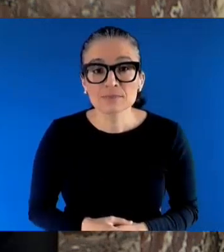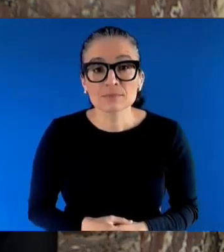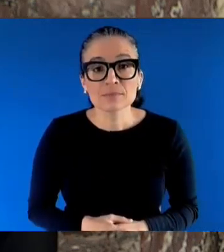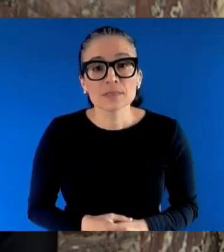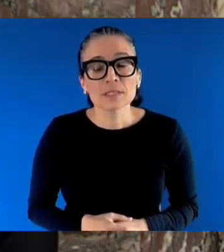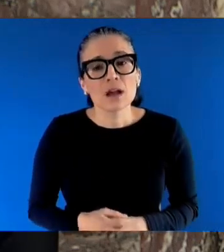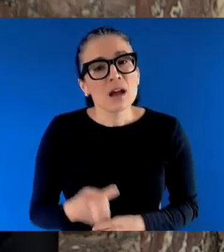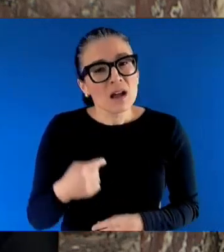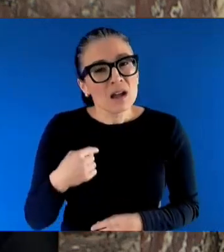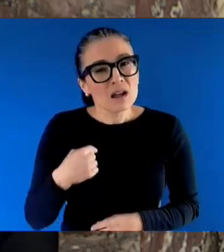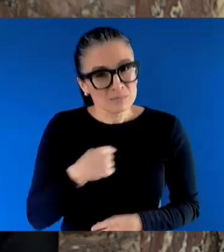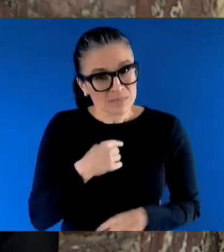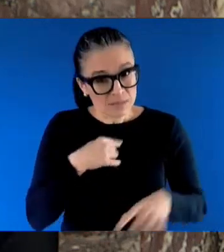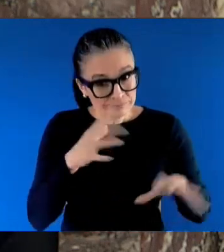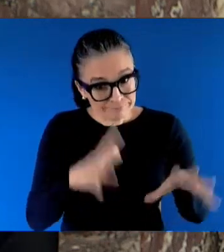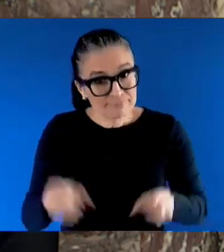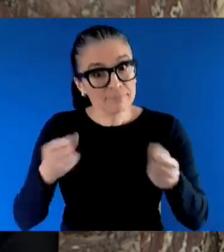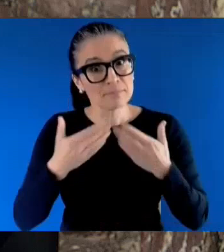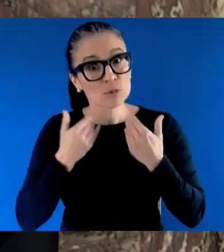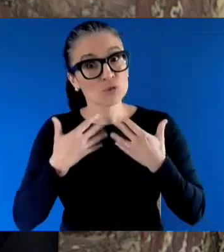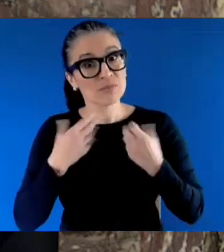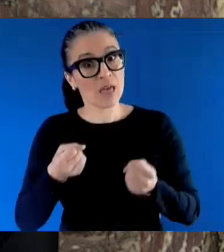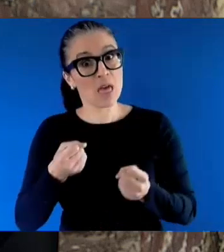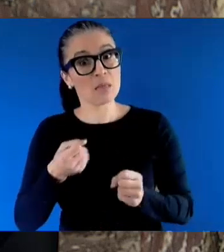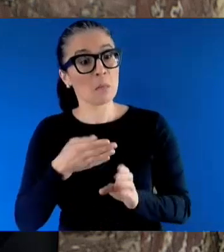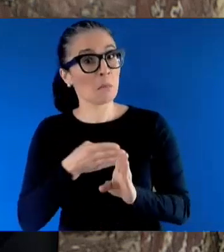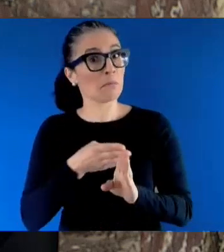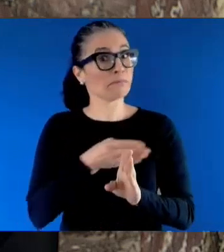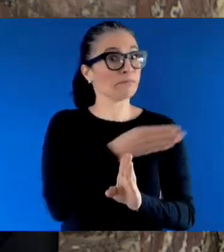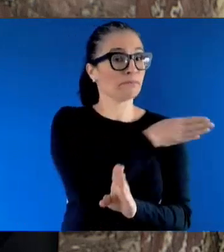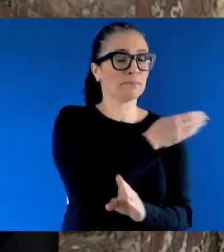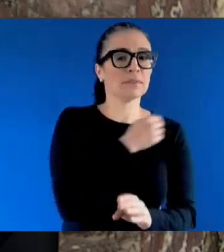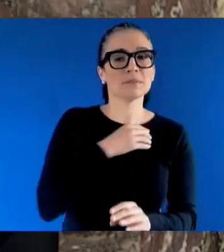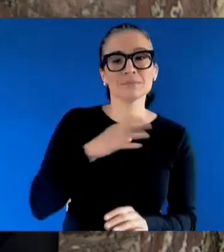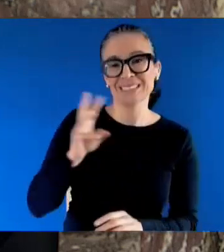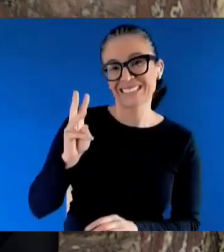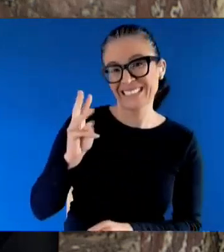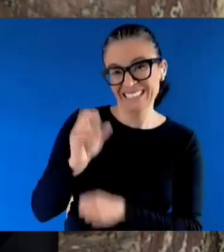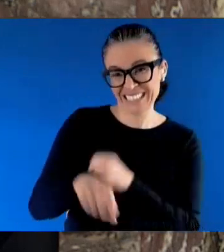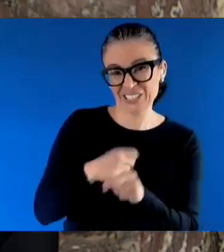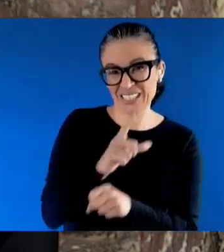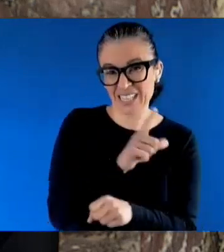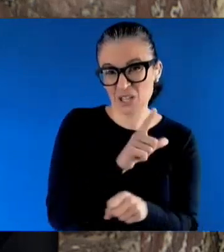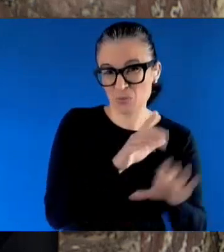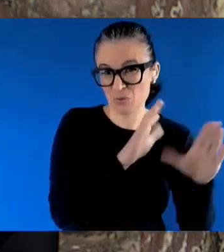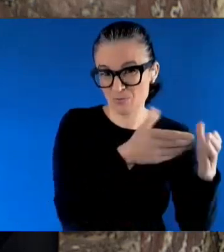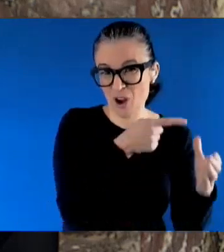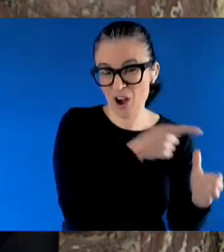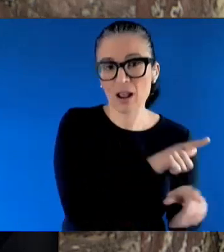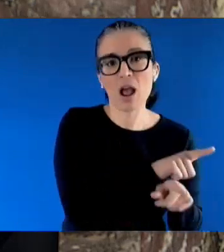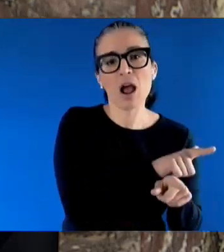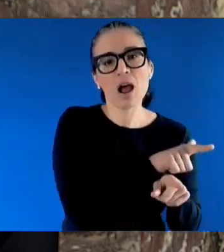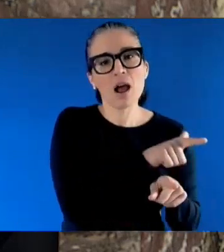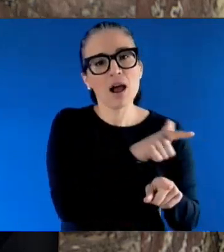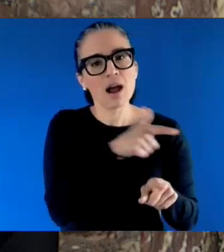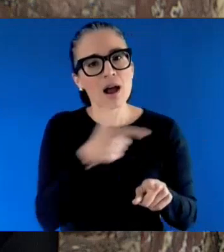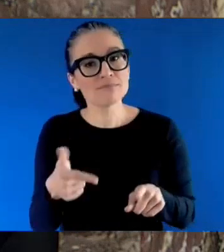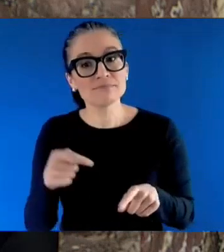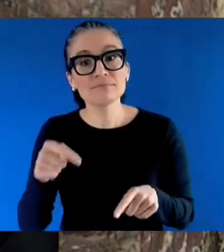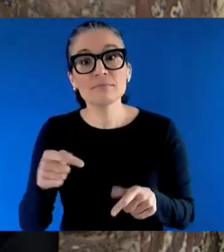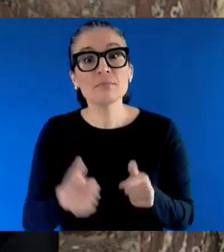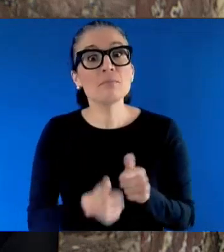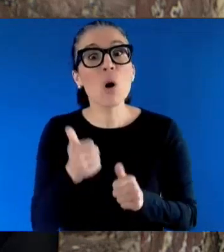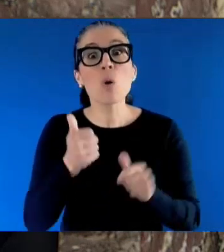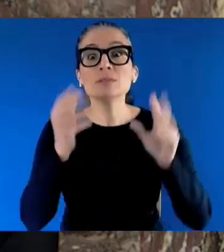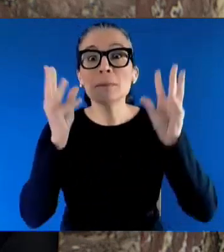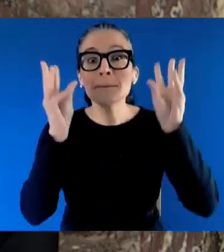government, Honourable Speaker, the majority of ambulance paramedics were casual, the majority. We've increased the number of full-time